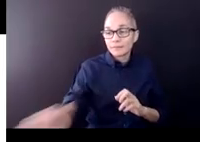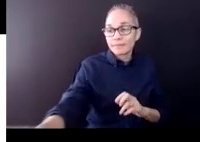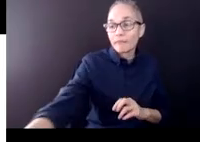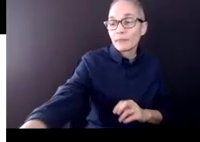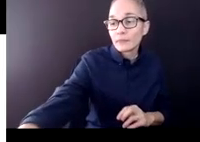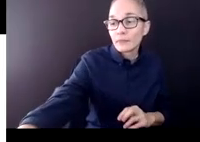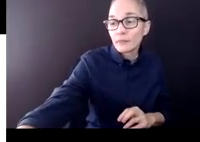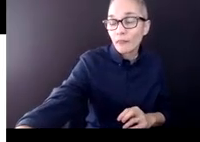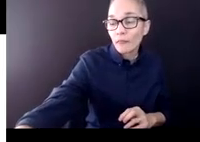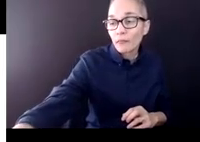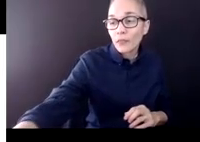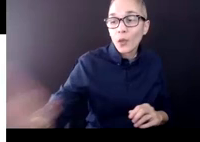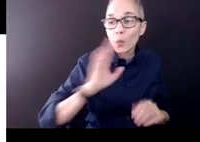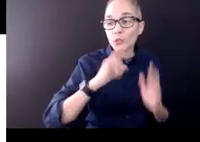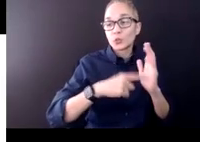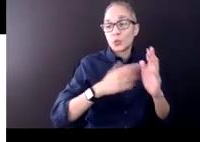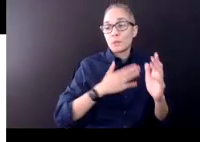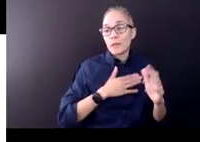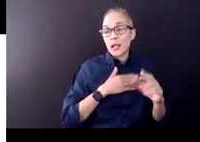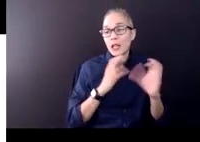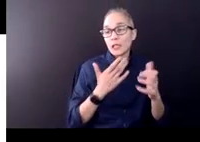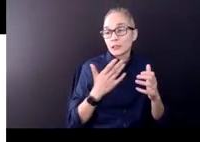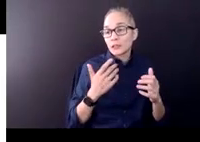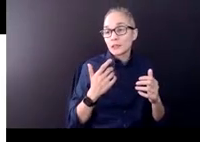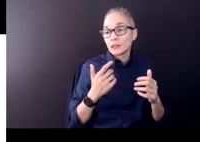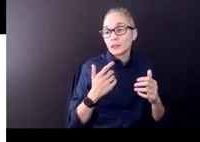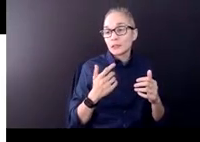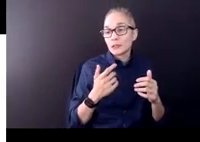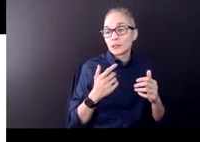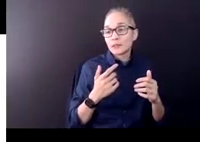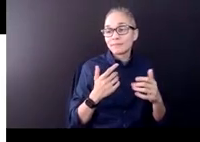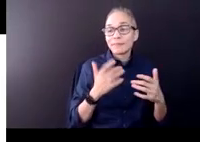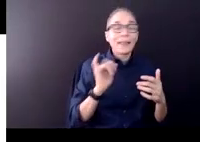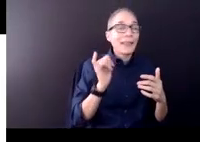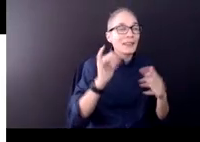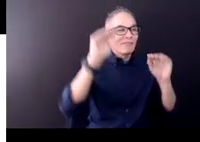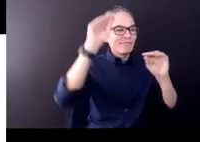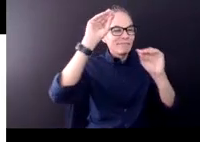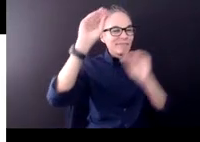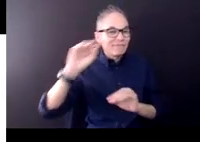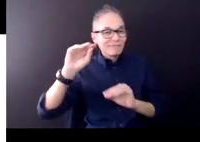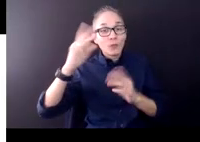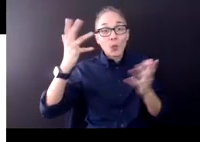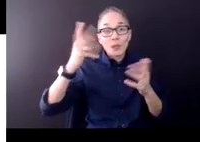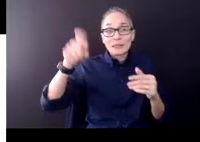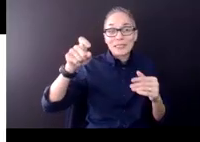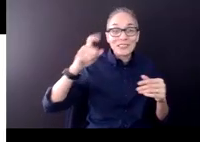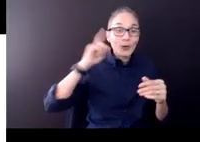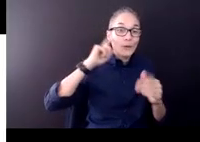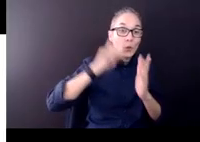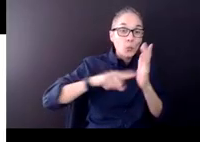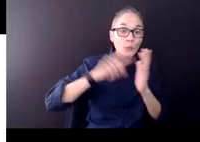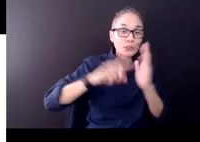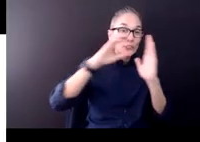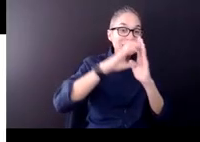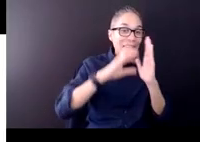my classes, I'll show them an organizational plan of usually what it takes to complete a research essay, right?